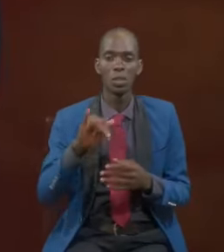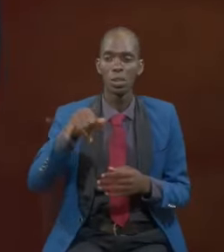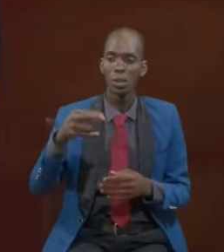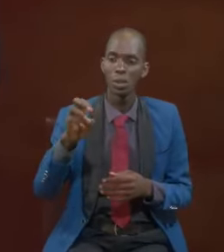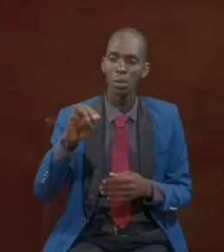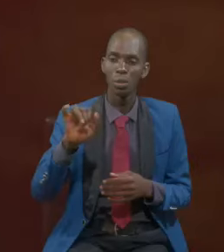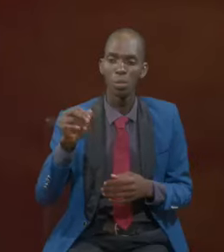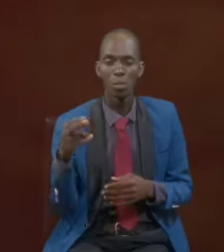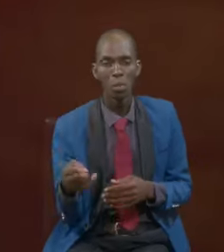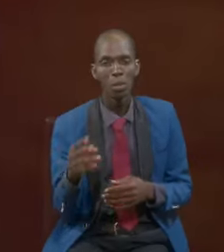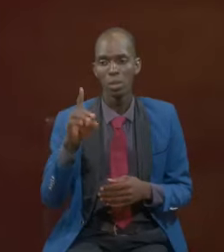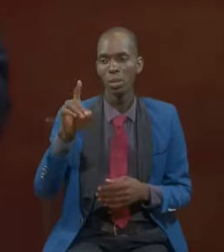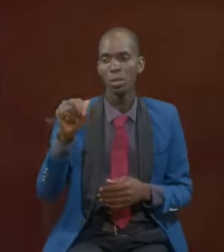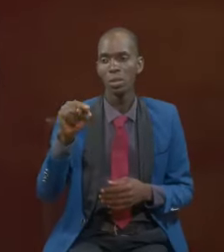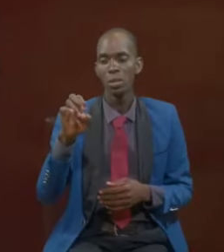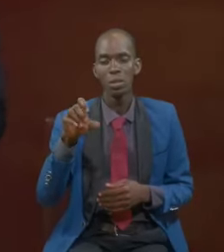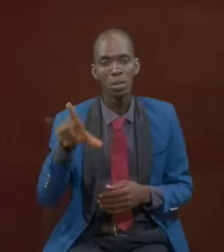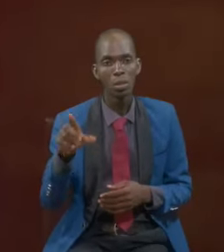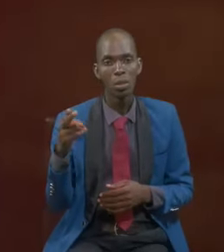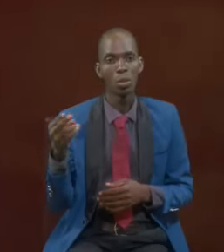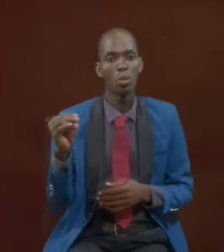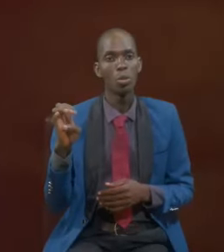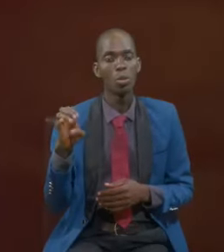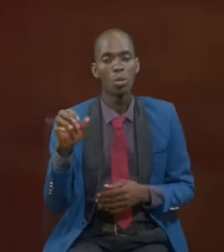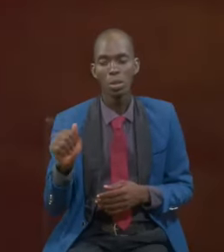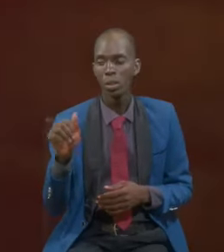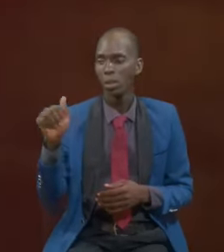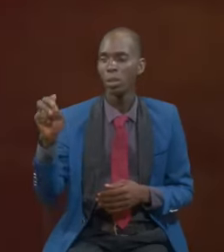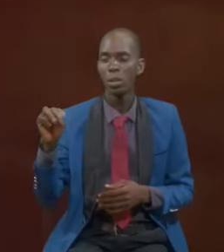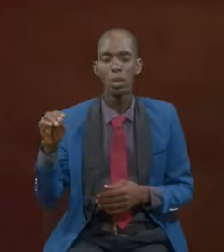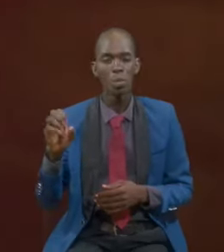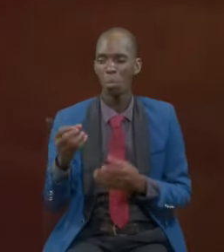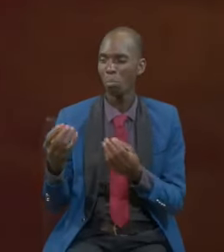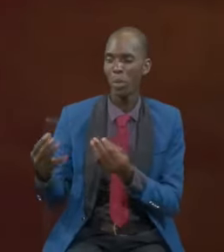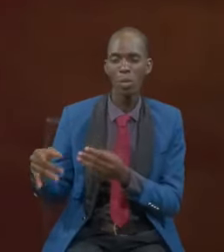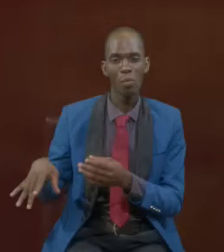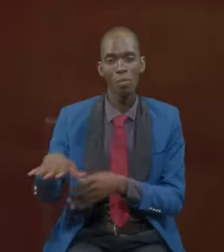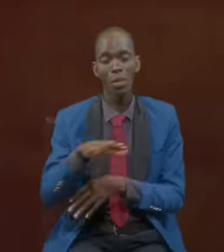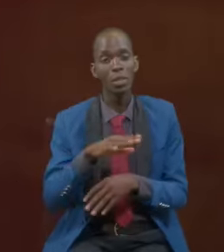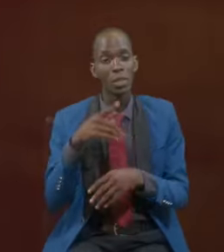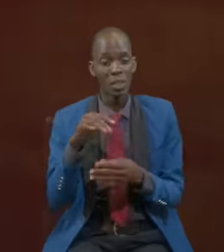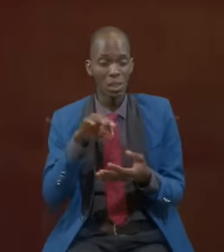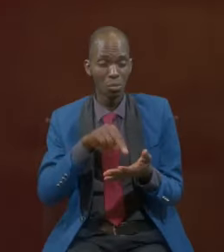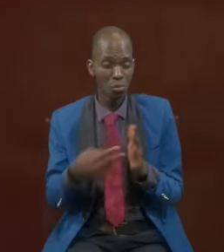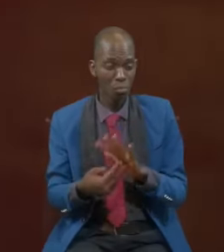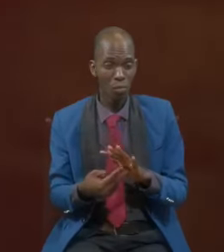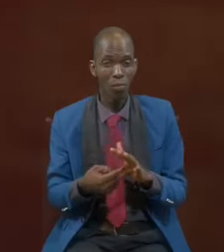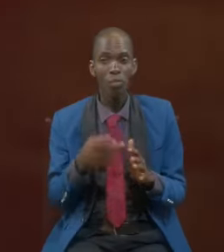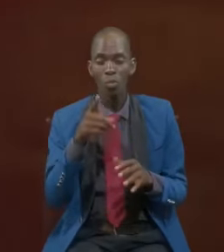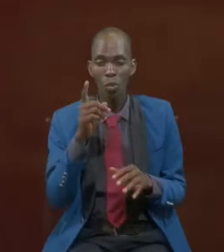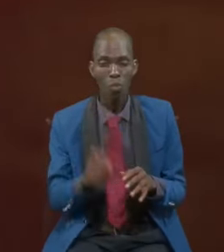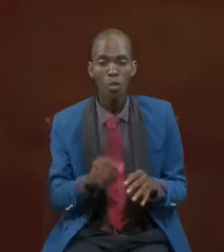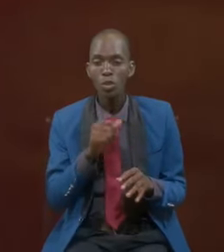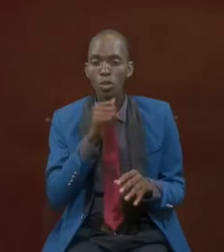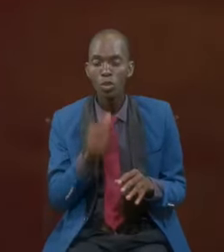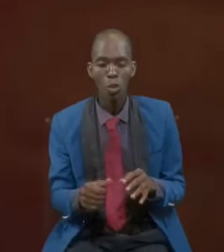Daniel, Hosea, and Amos, and all of them, the interpretation. You must not interpret anything